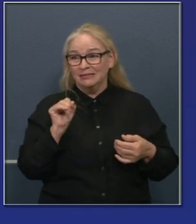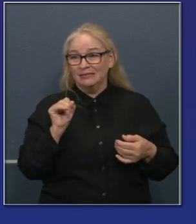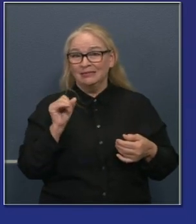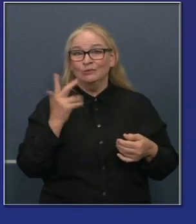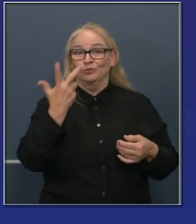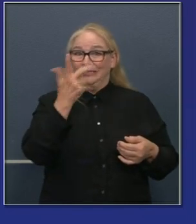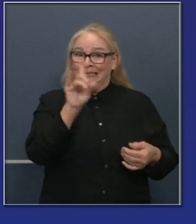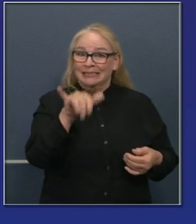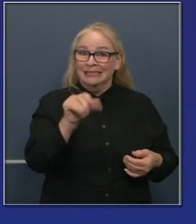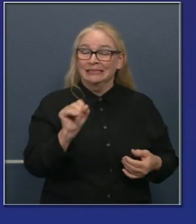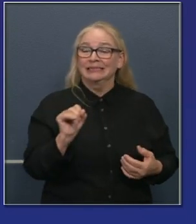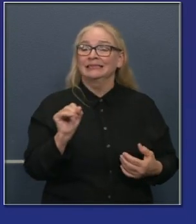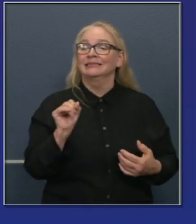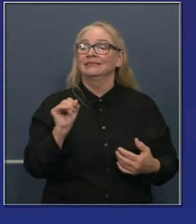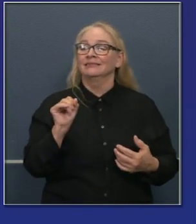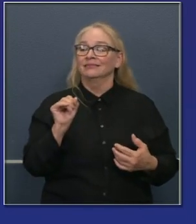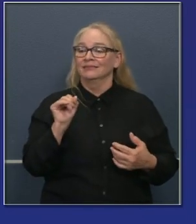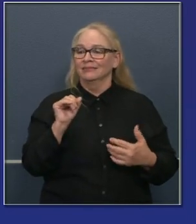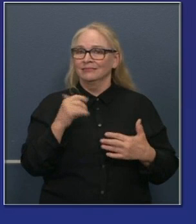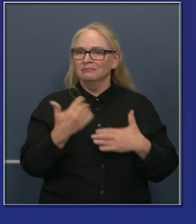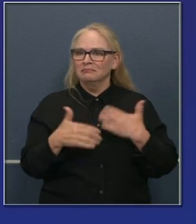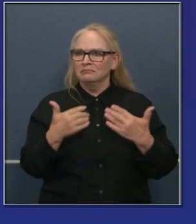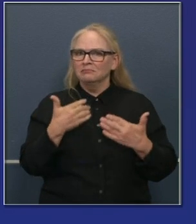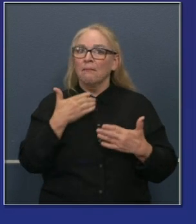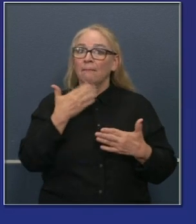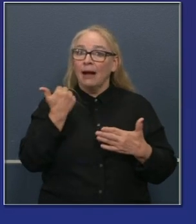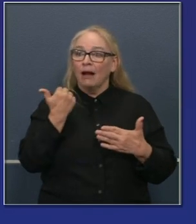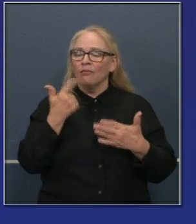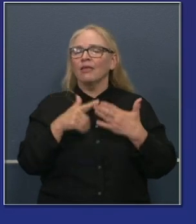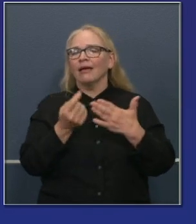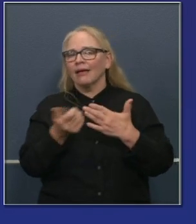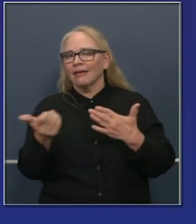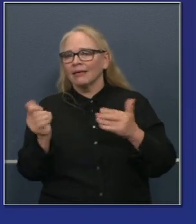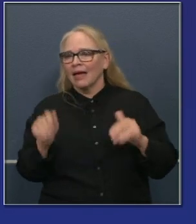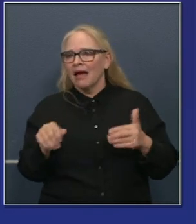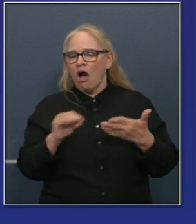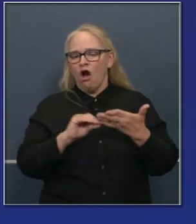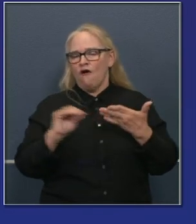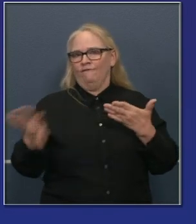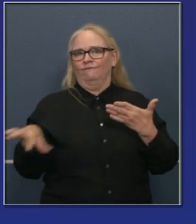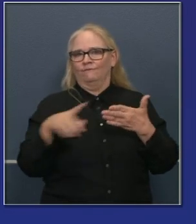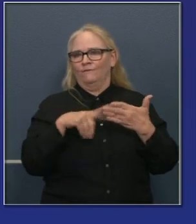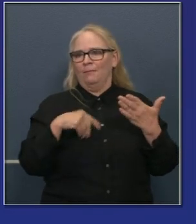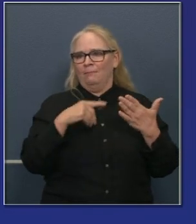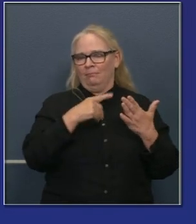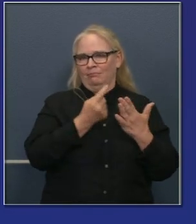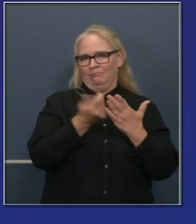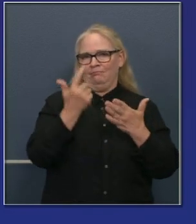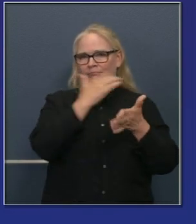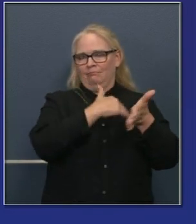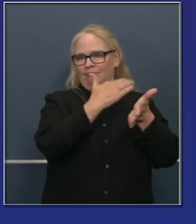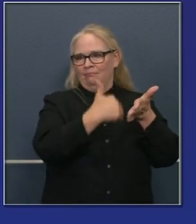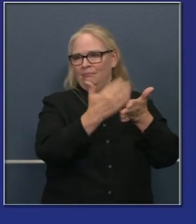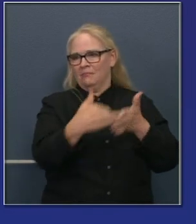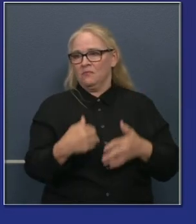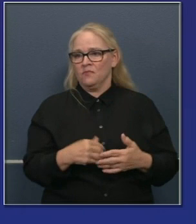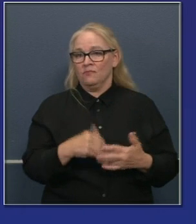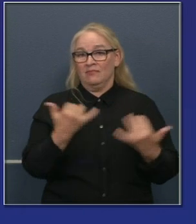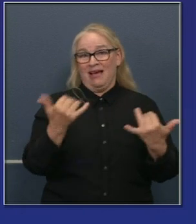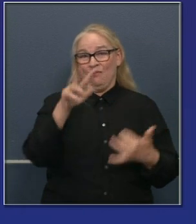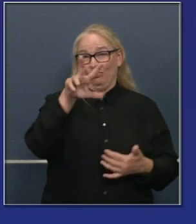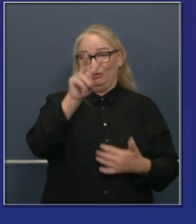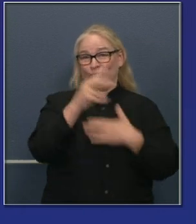32 counties currently on the monitoring list. 58 counties in the state of California, 32 counties represented on